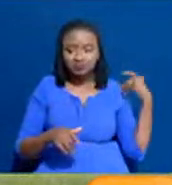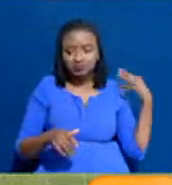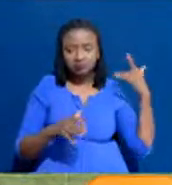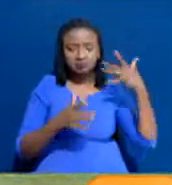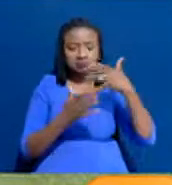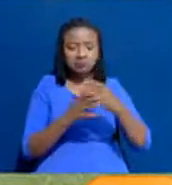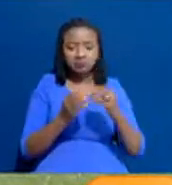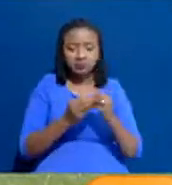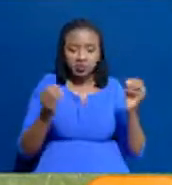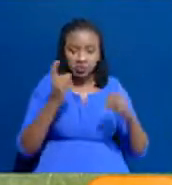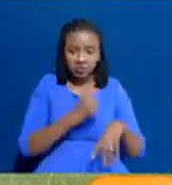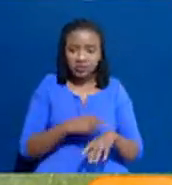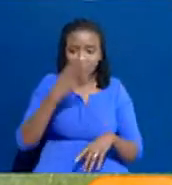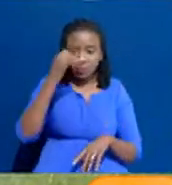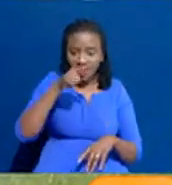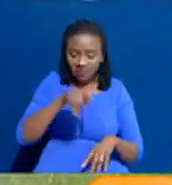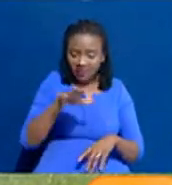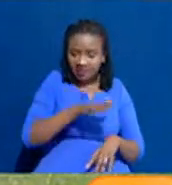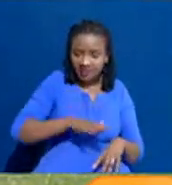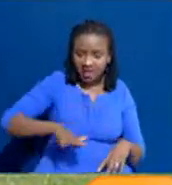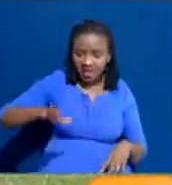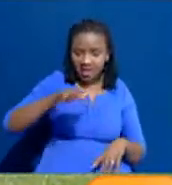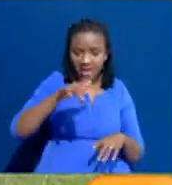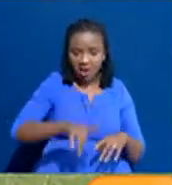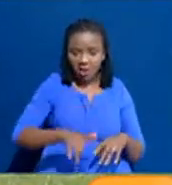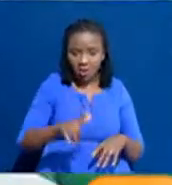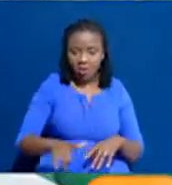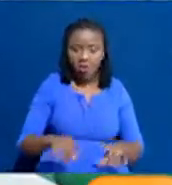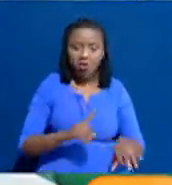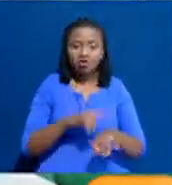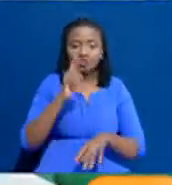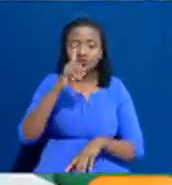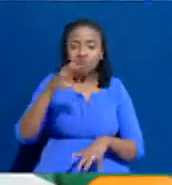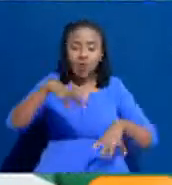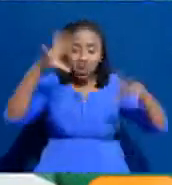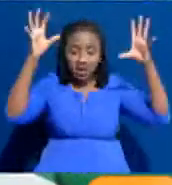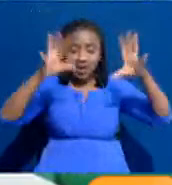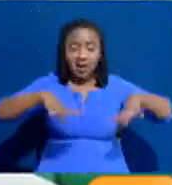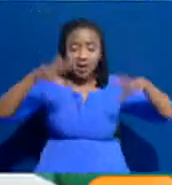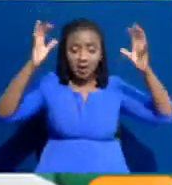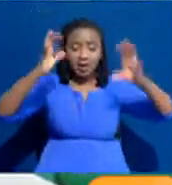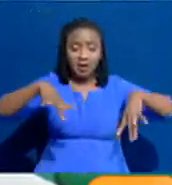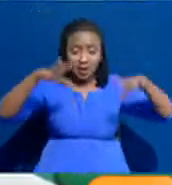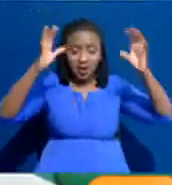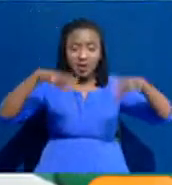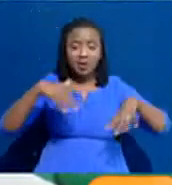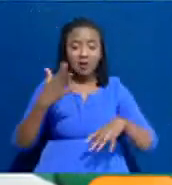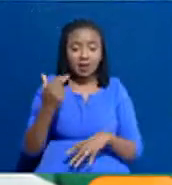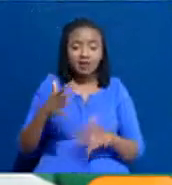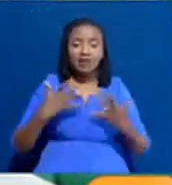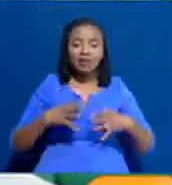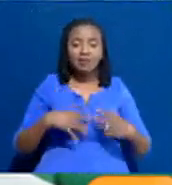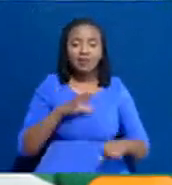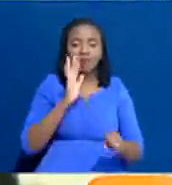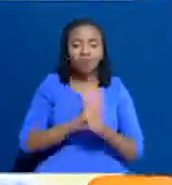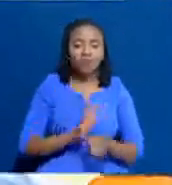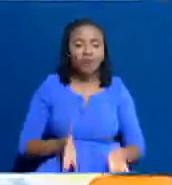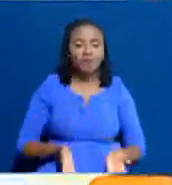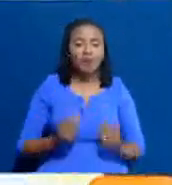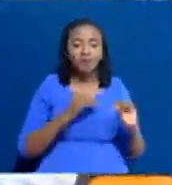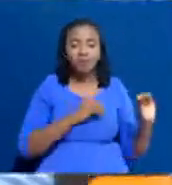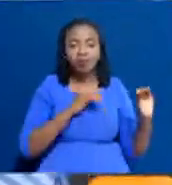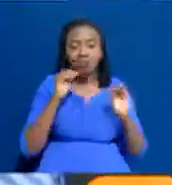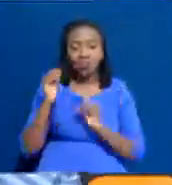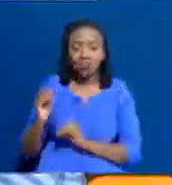place is low. When it comes, our people are dislocated. The